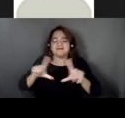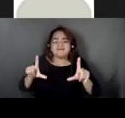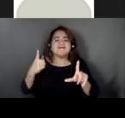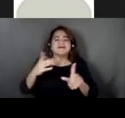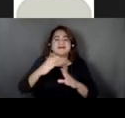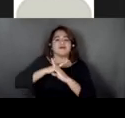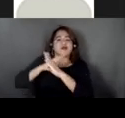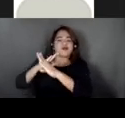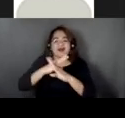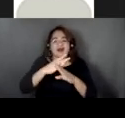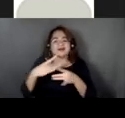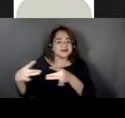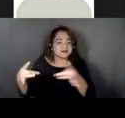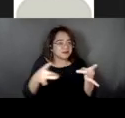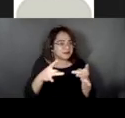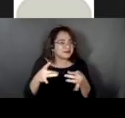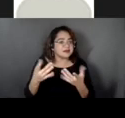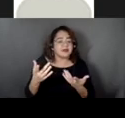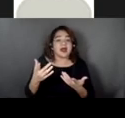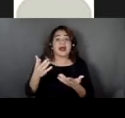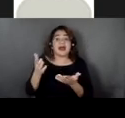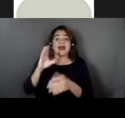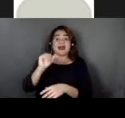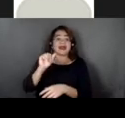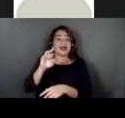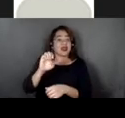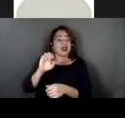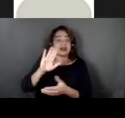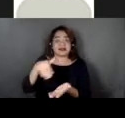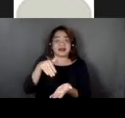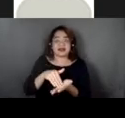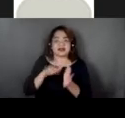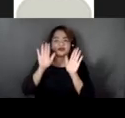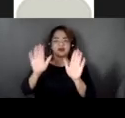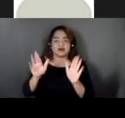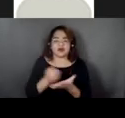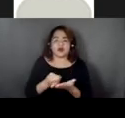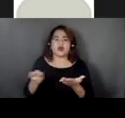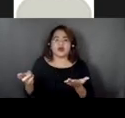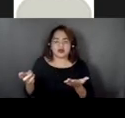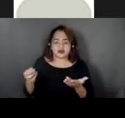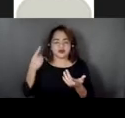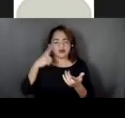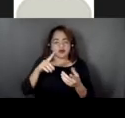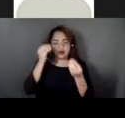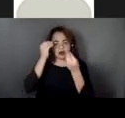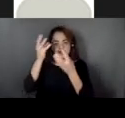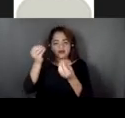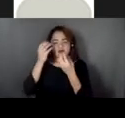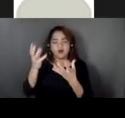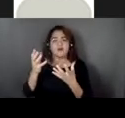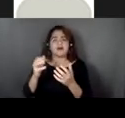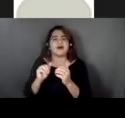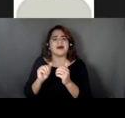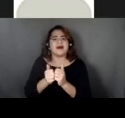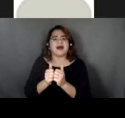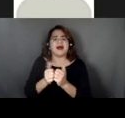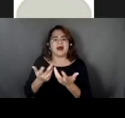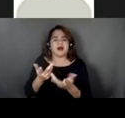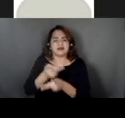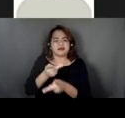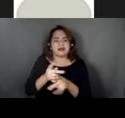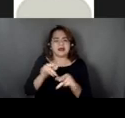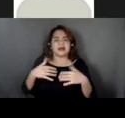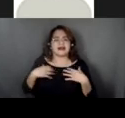of sites. But the care center has been a tremendous resource in informing how we provide that care through the health system.